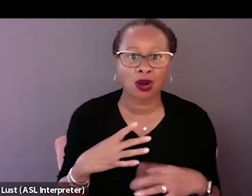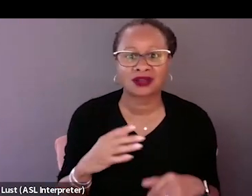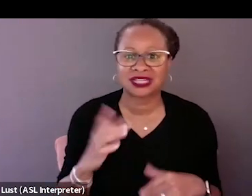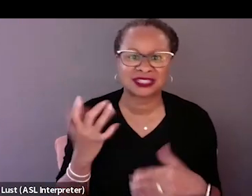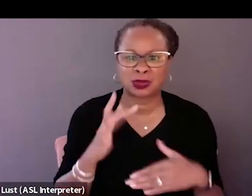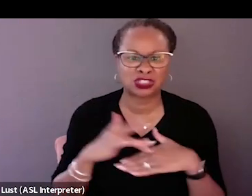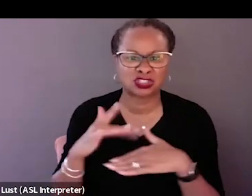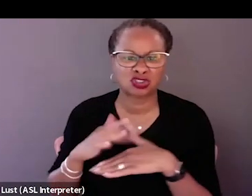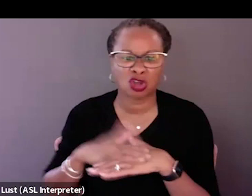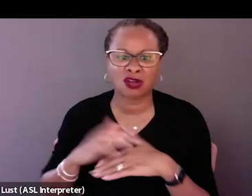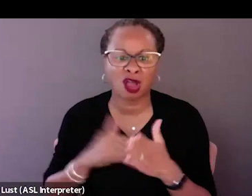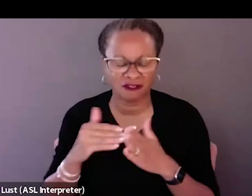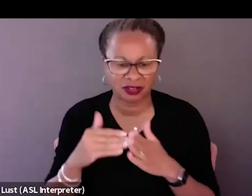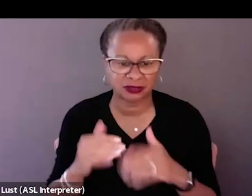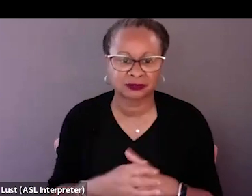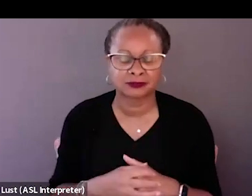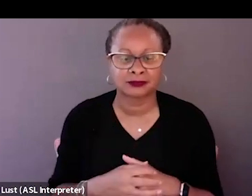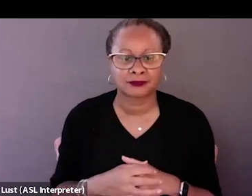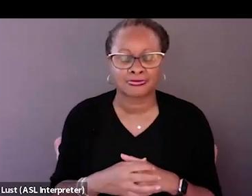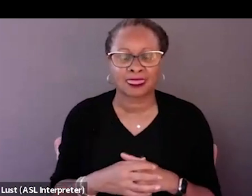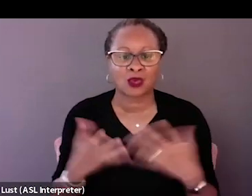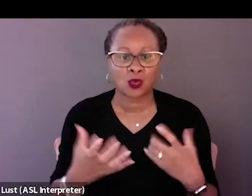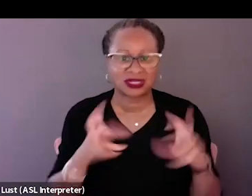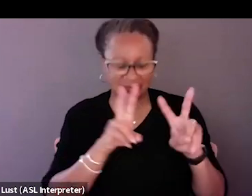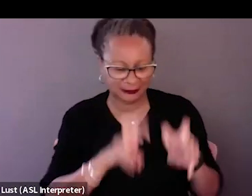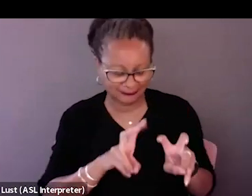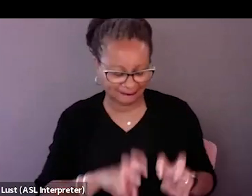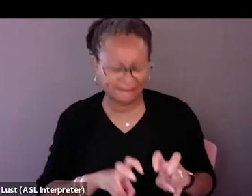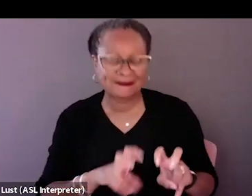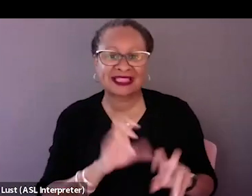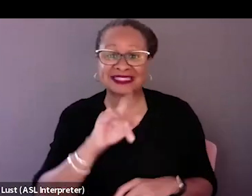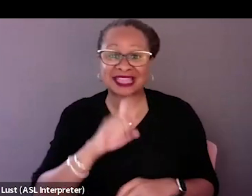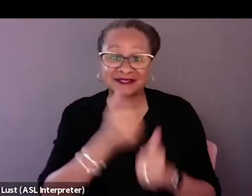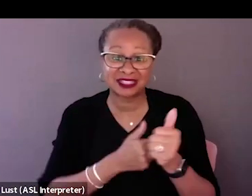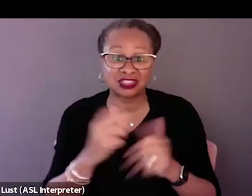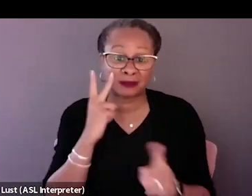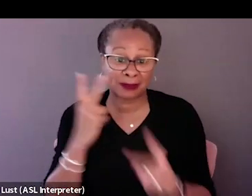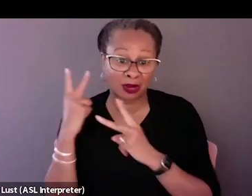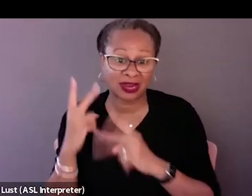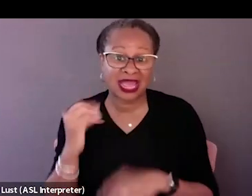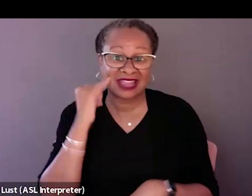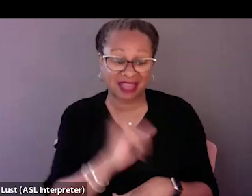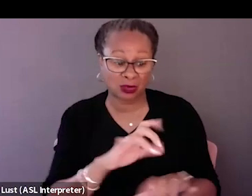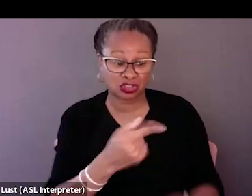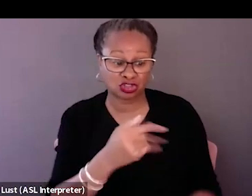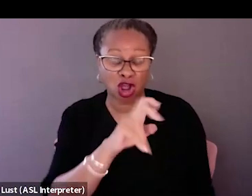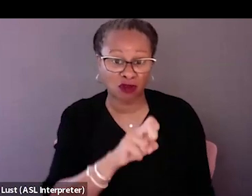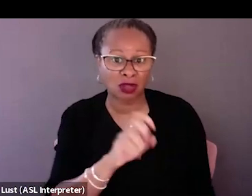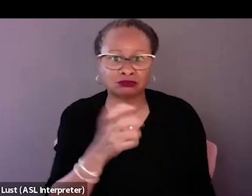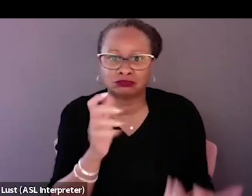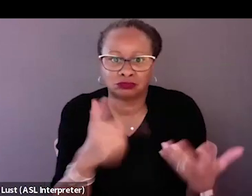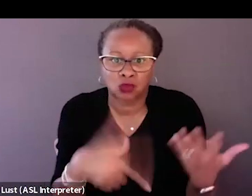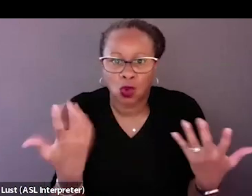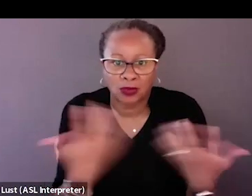a lot. And we wanted to examine each side of each memory and be like, okay, well, if this was a genre,